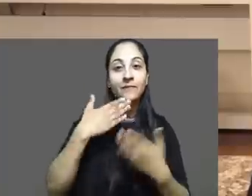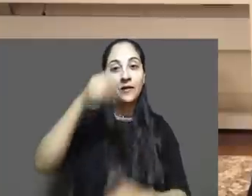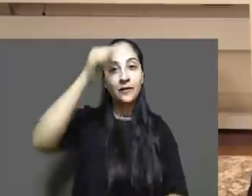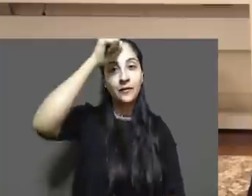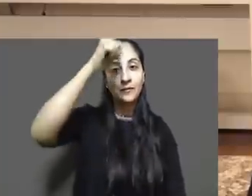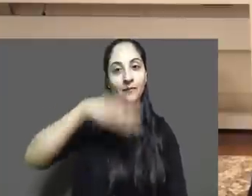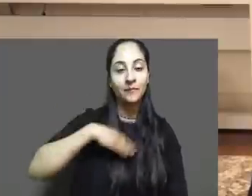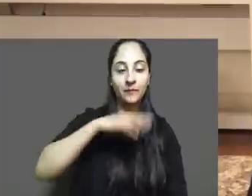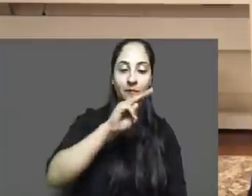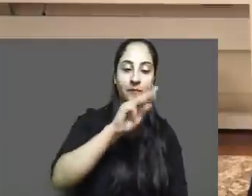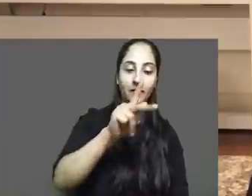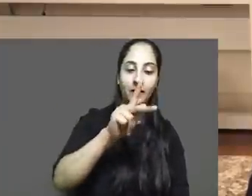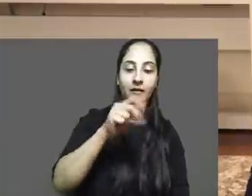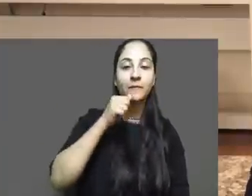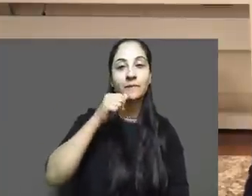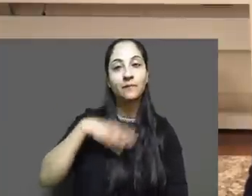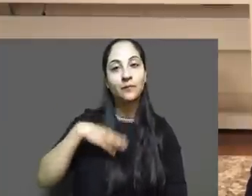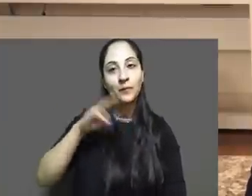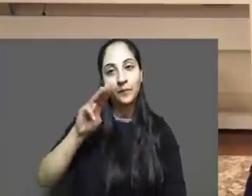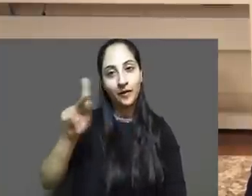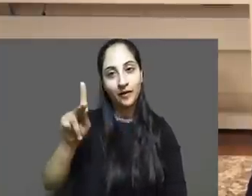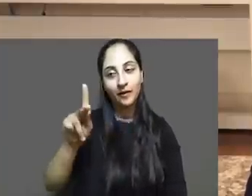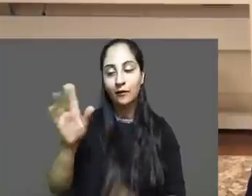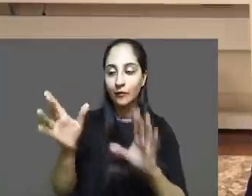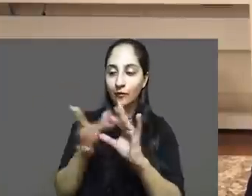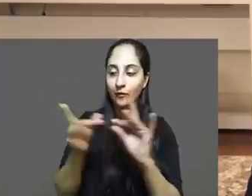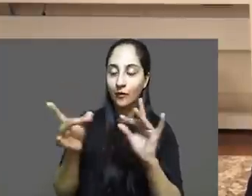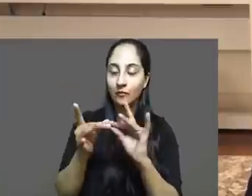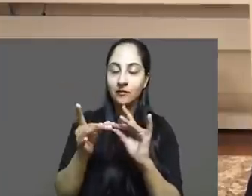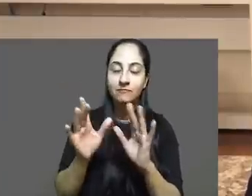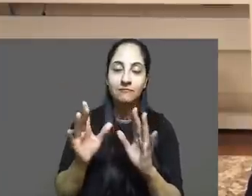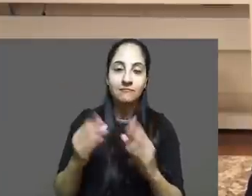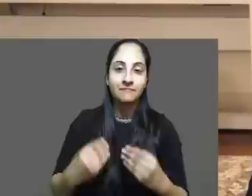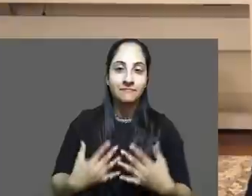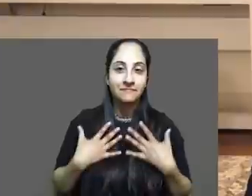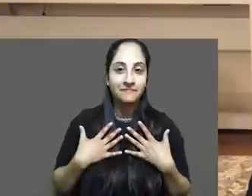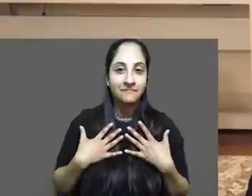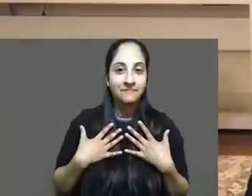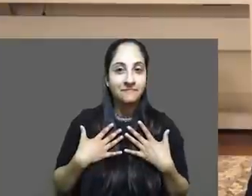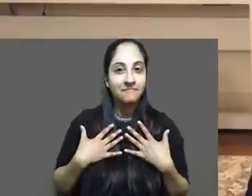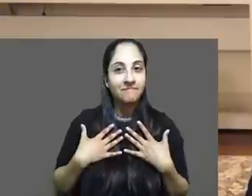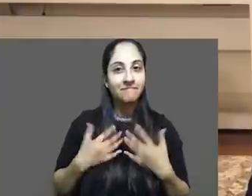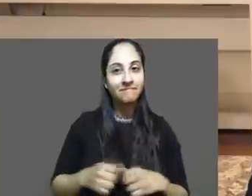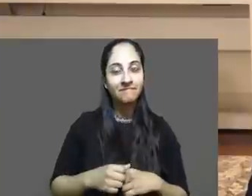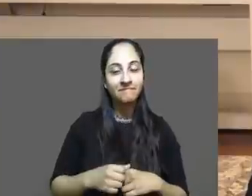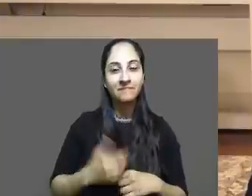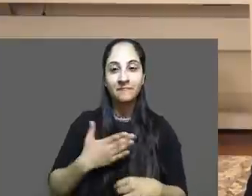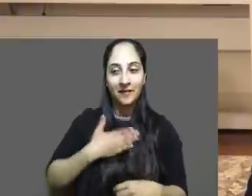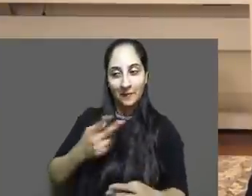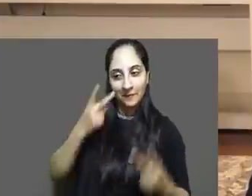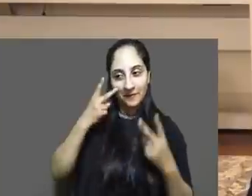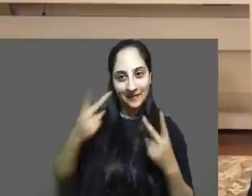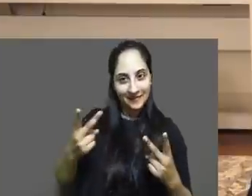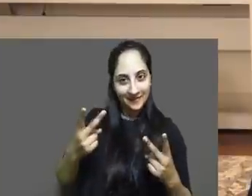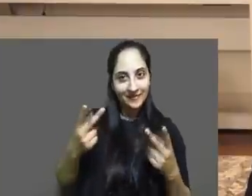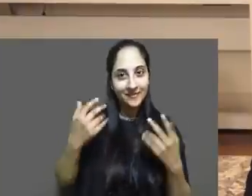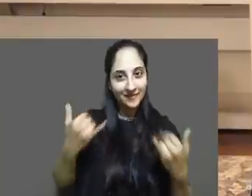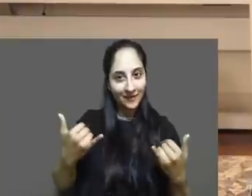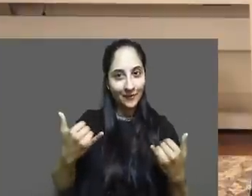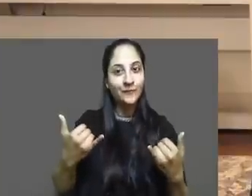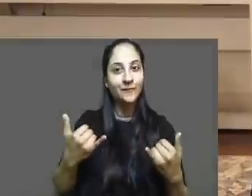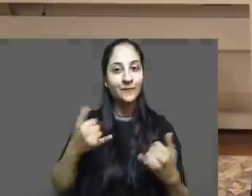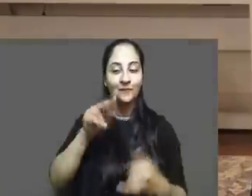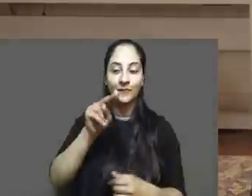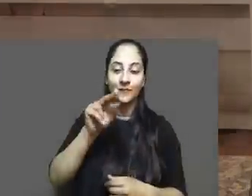Karmanis, for your kind words. It was just so nice to hear from you during this celebratory occasion of Navroz. We hope to see you all